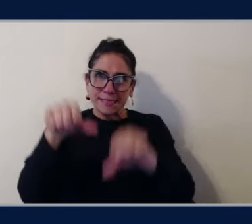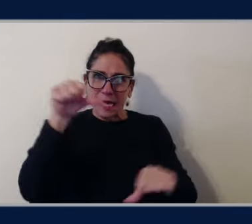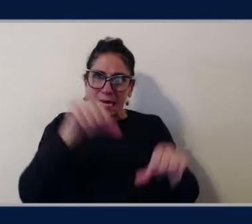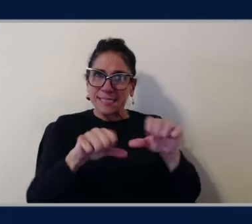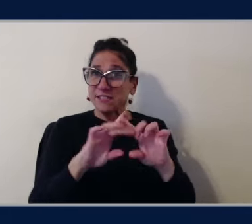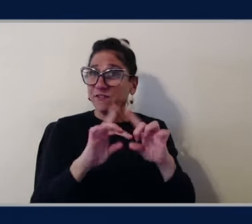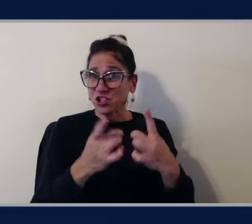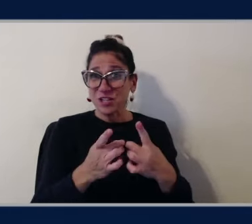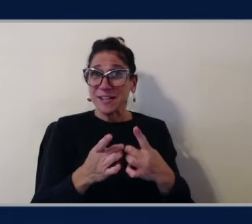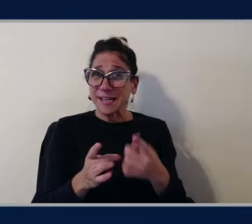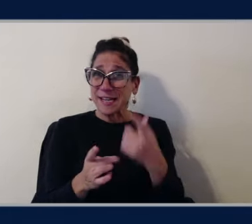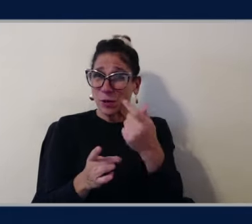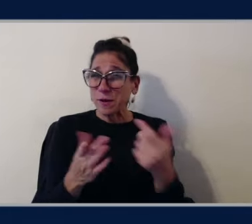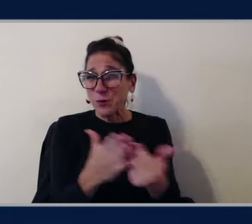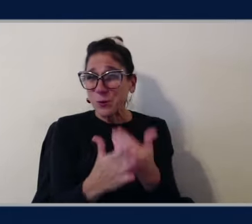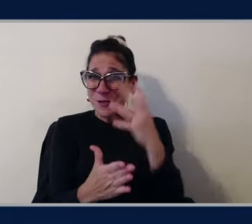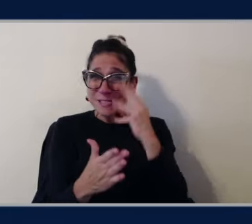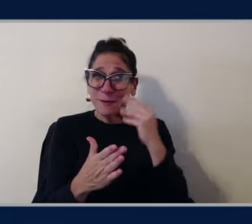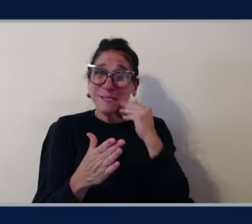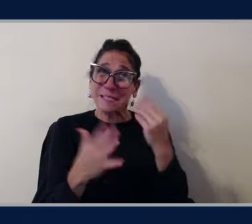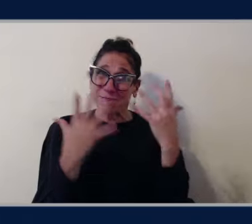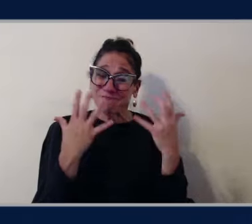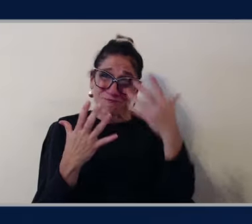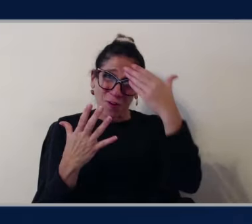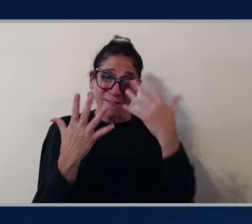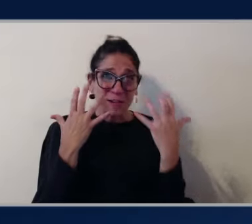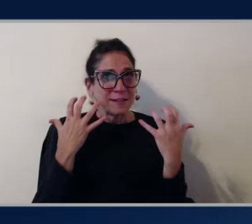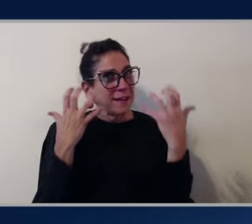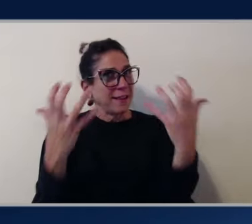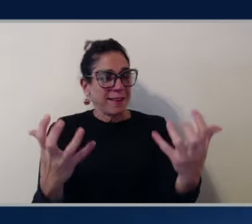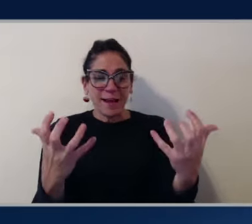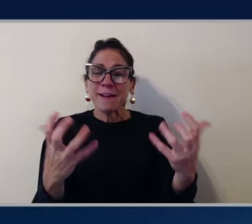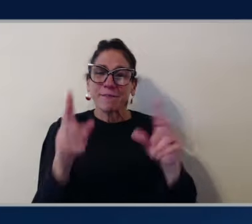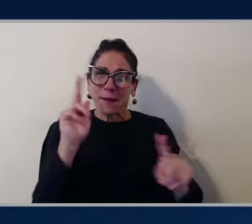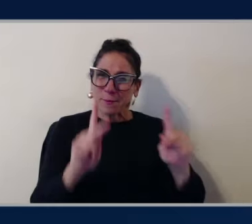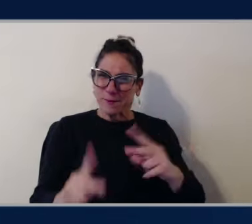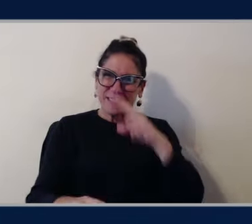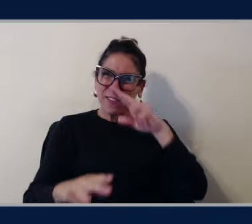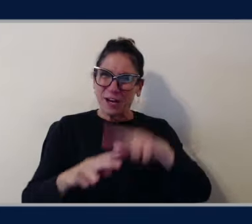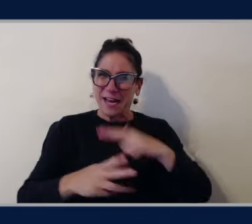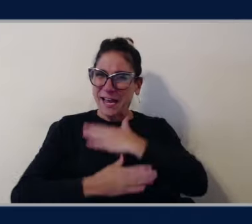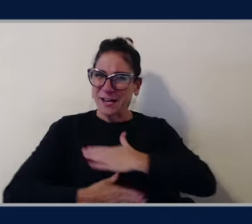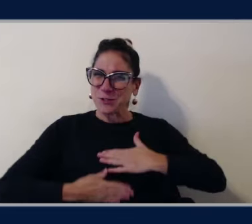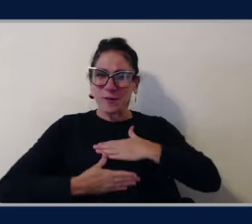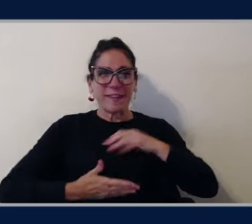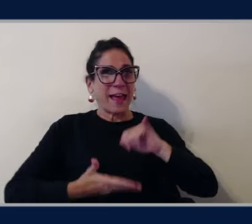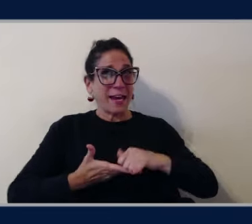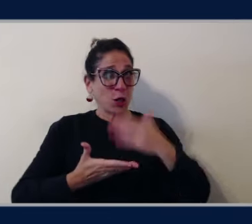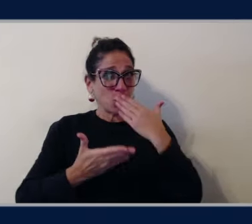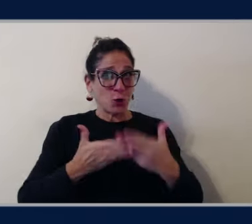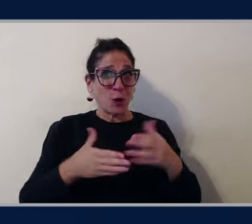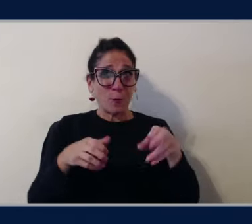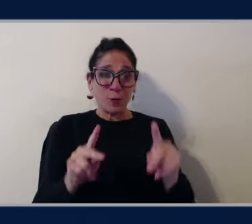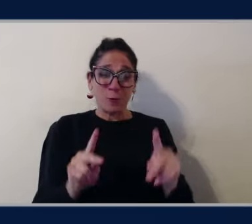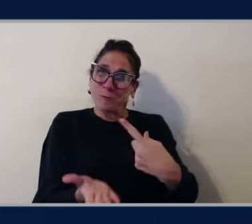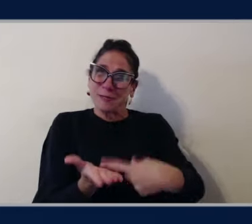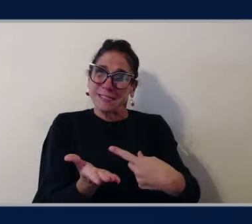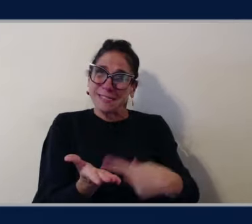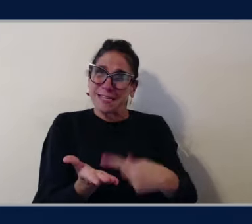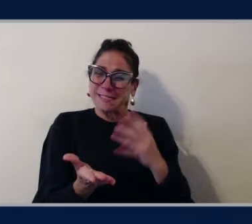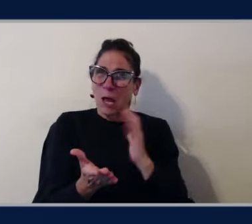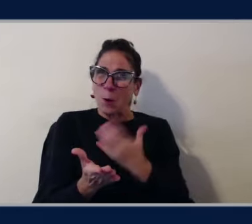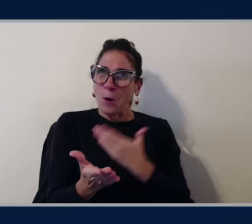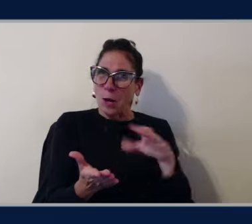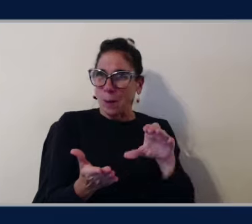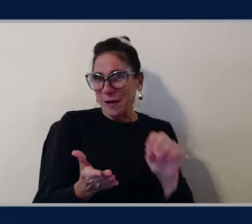little bit of a new experience in front of a lot of people, but it was definitely fun, and I enjoyed it, and it was a really good opportunity to talk about our company and the impact that we have.